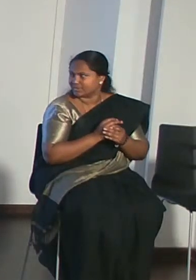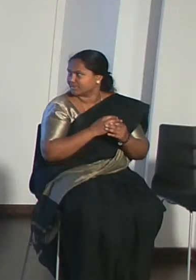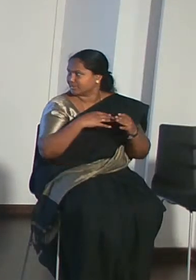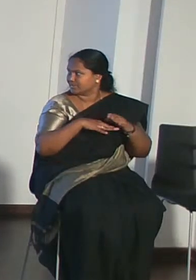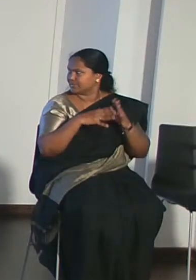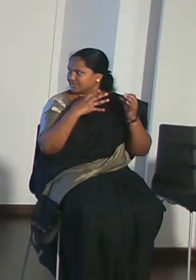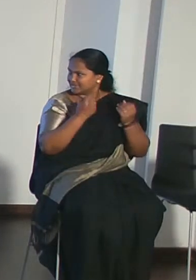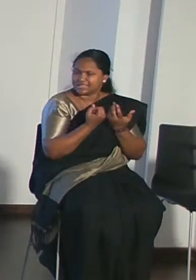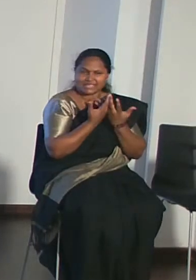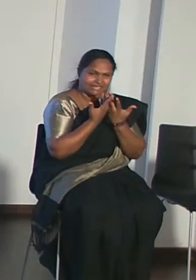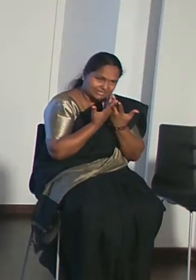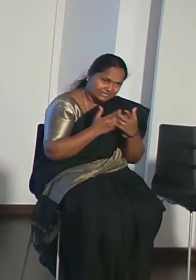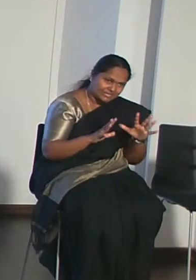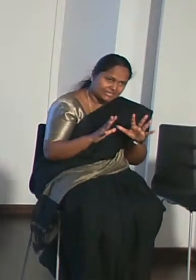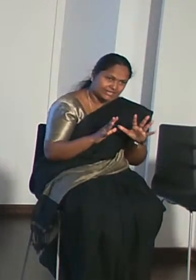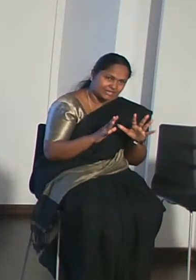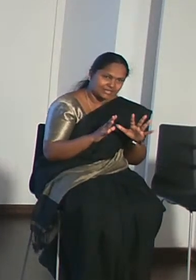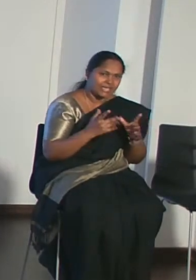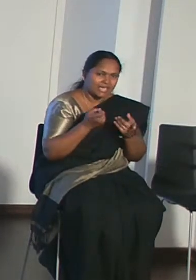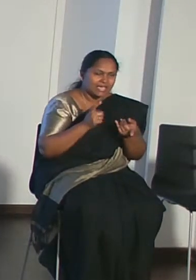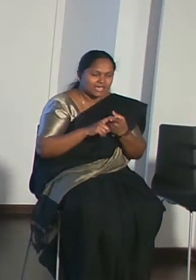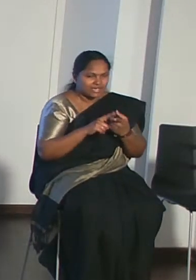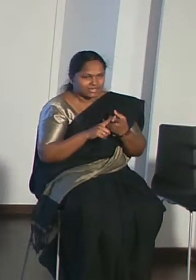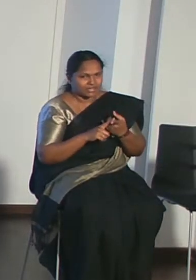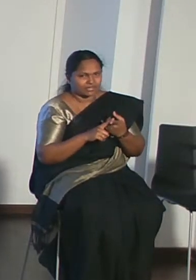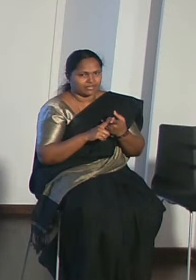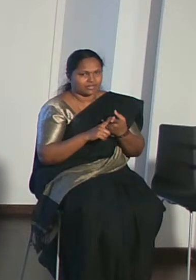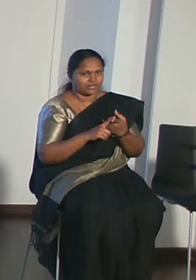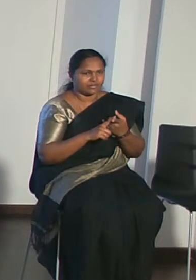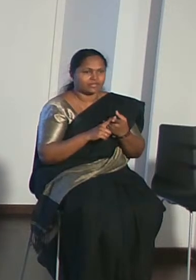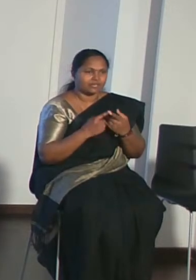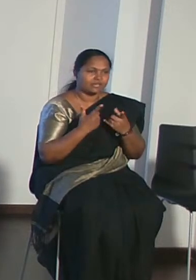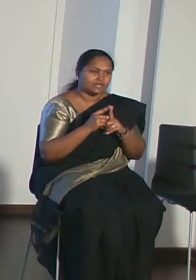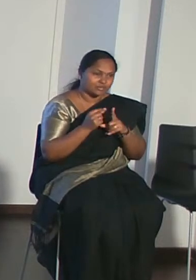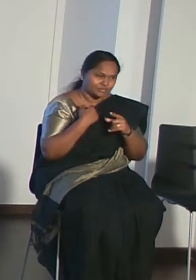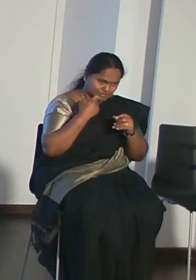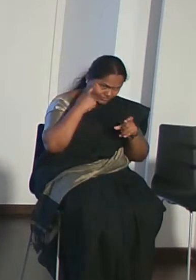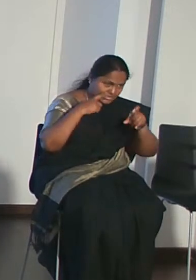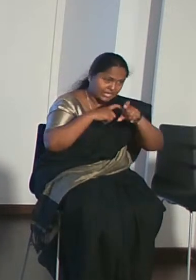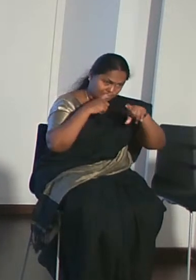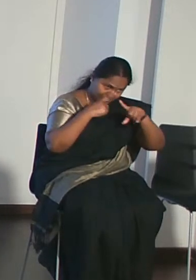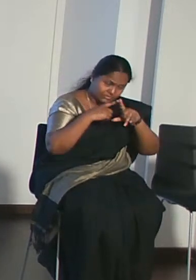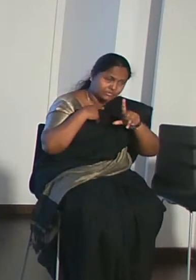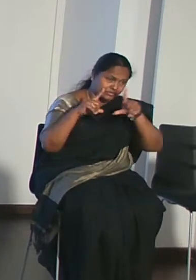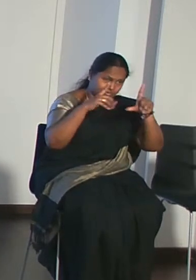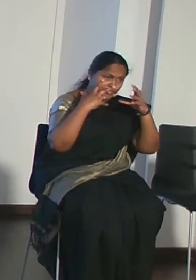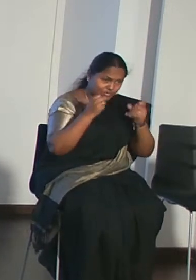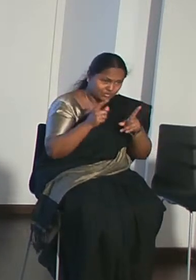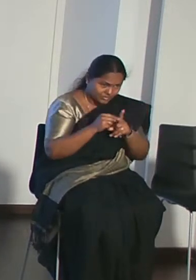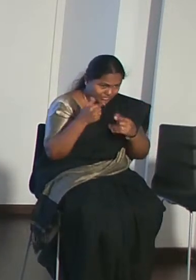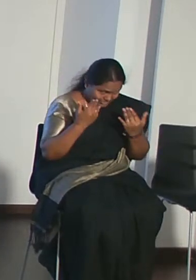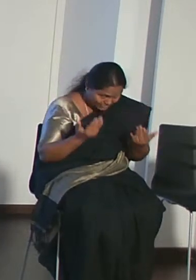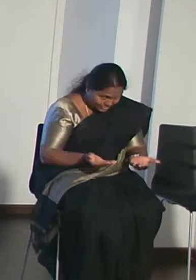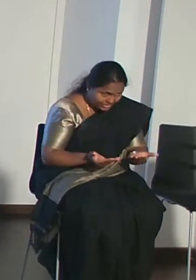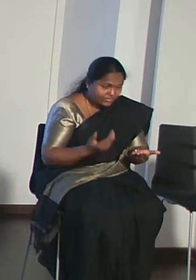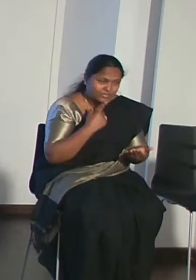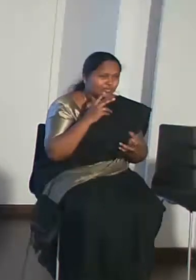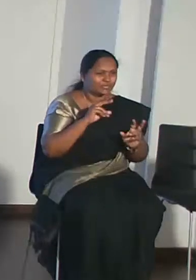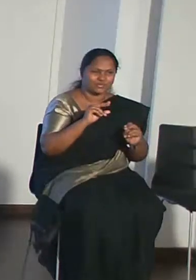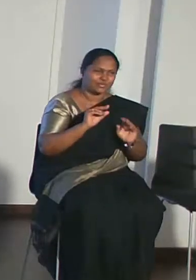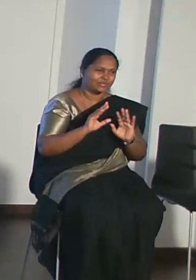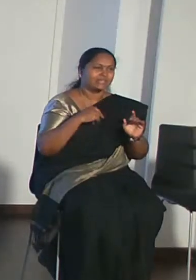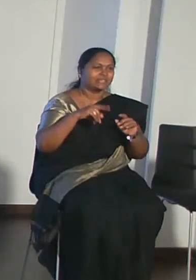there something happening? Am I supposed to make exhibitions now?" And they said, "No. This